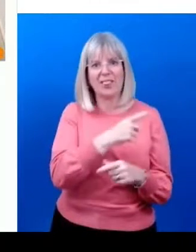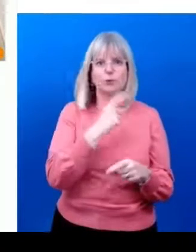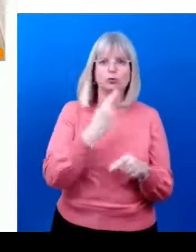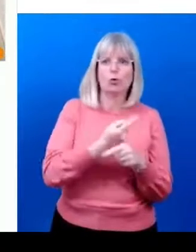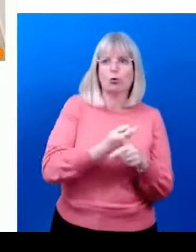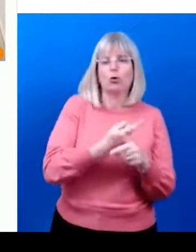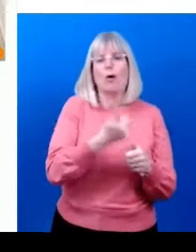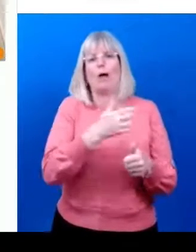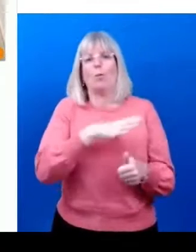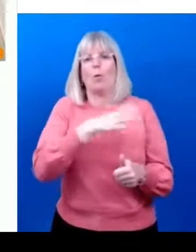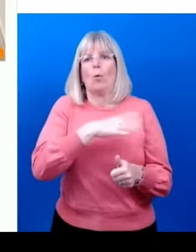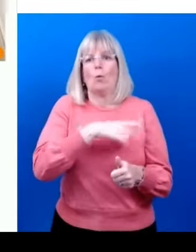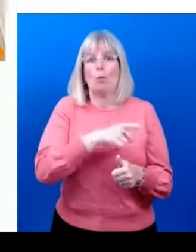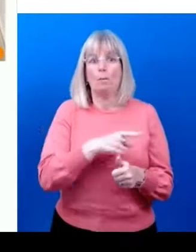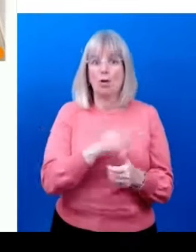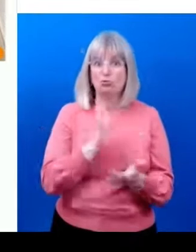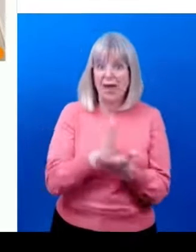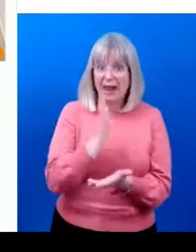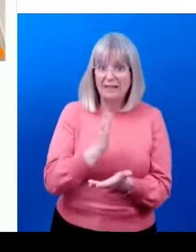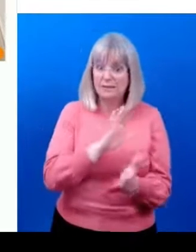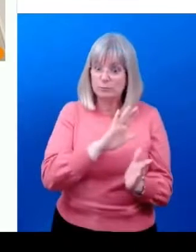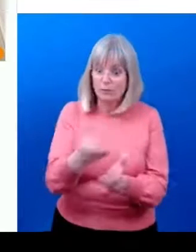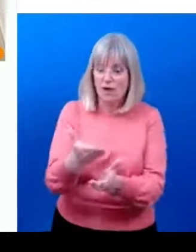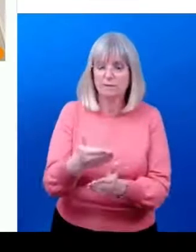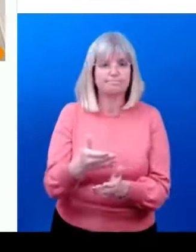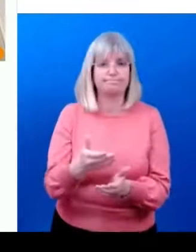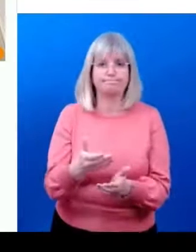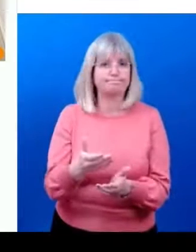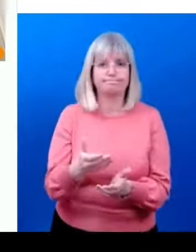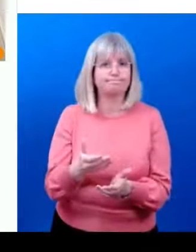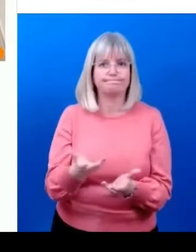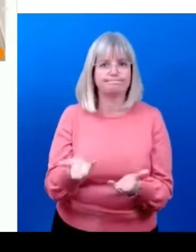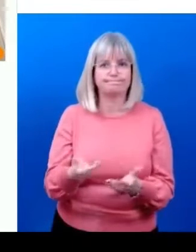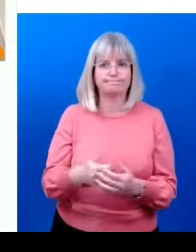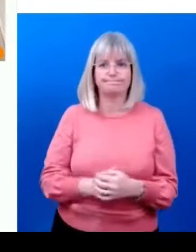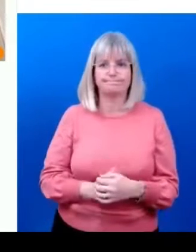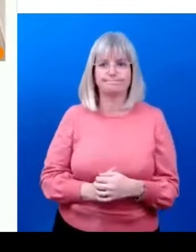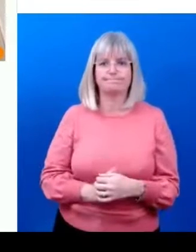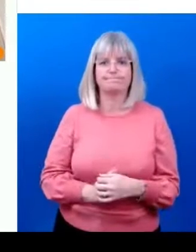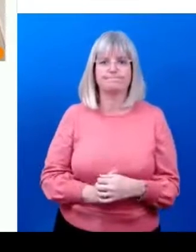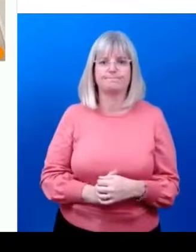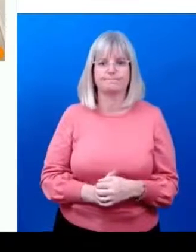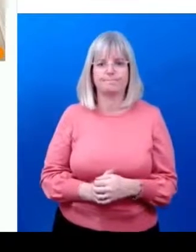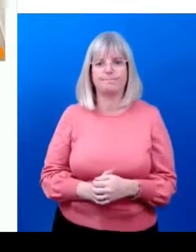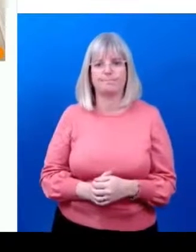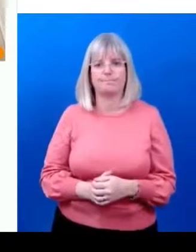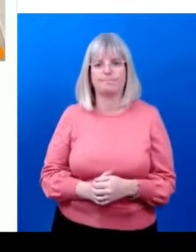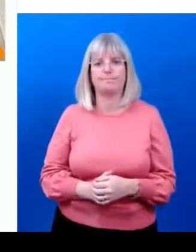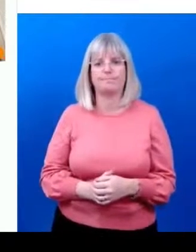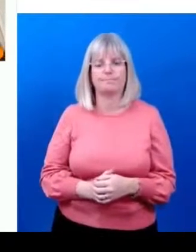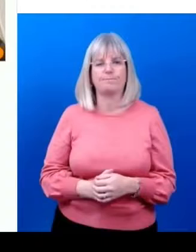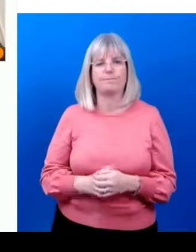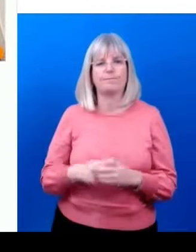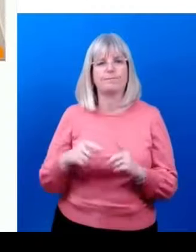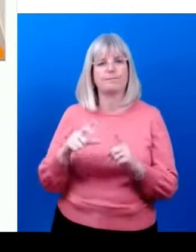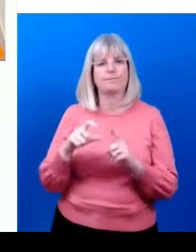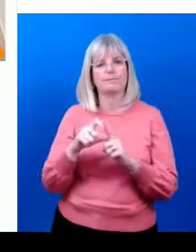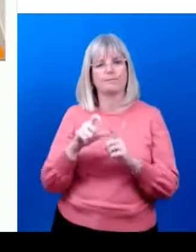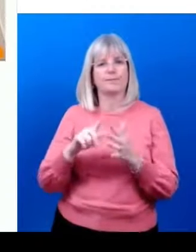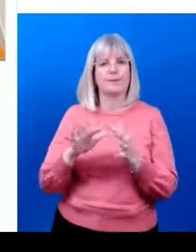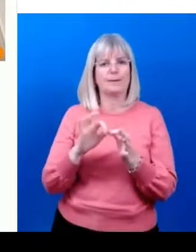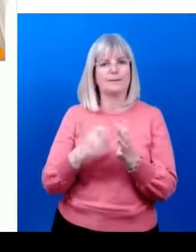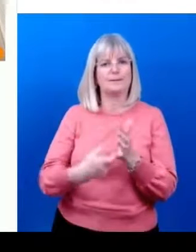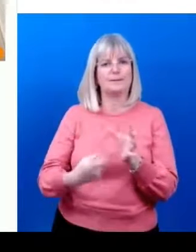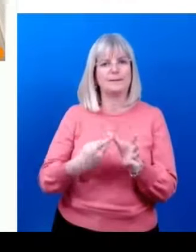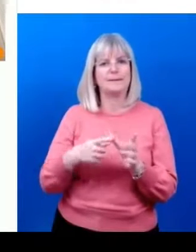inclusive audience. And I will say this, and I am saying this a lot, and this is what we're going to talk about this a